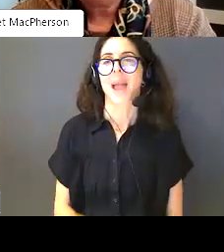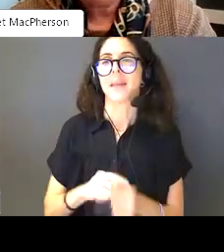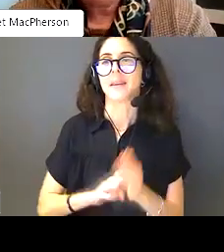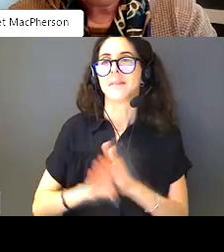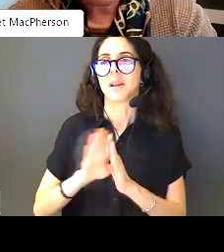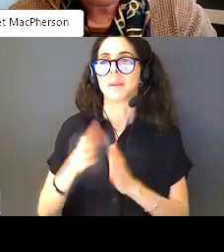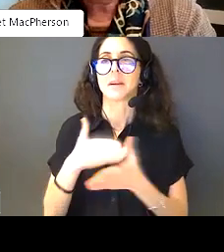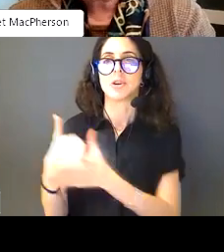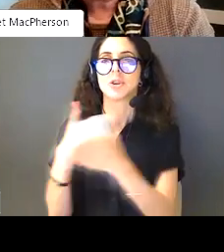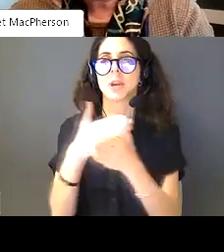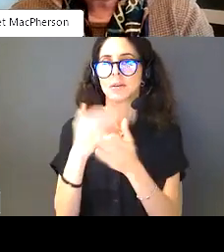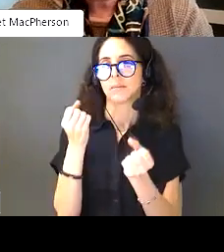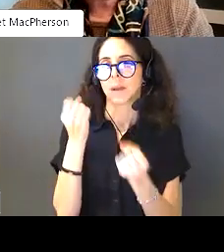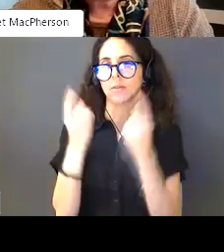understanding.